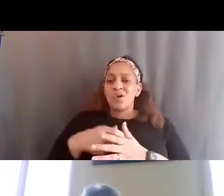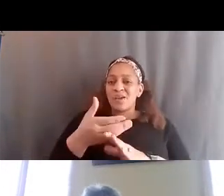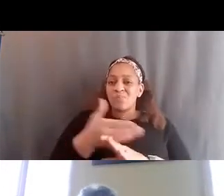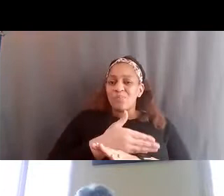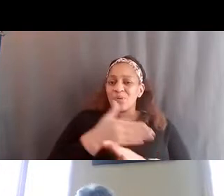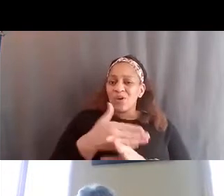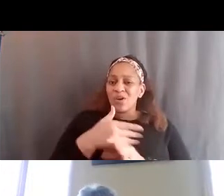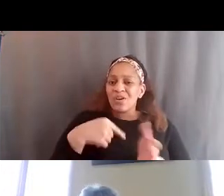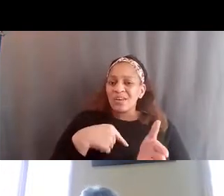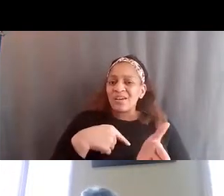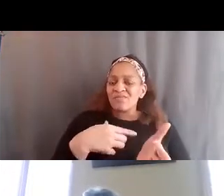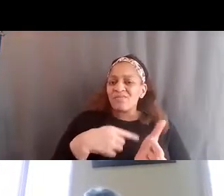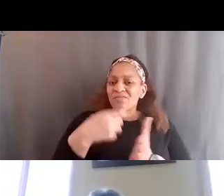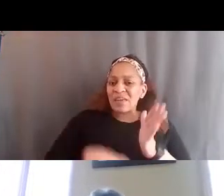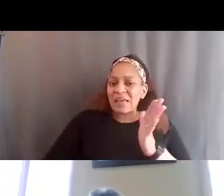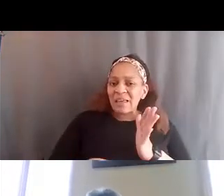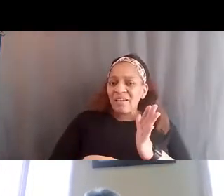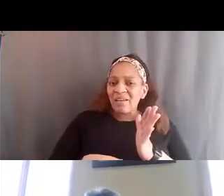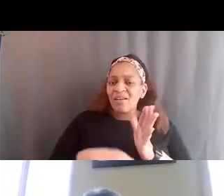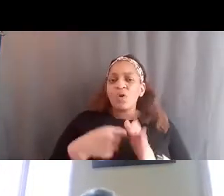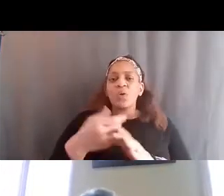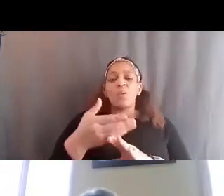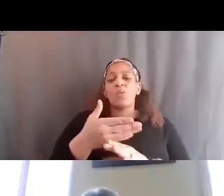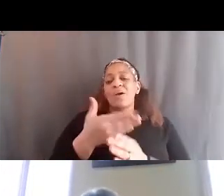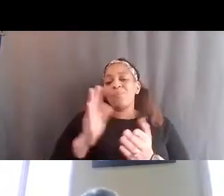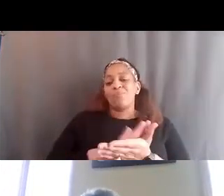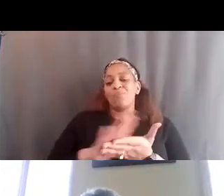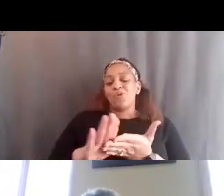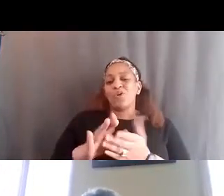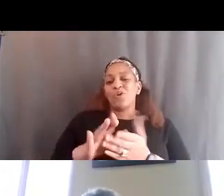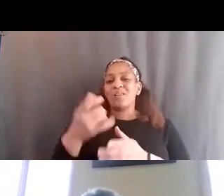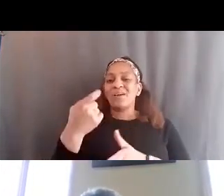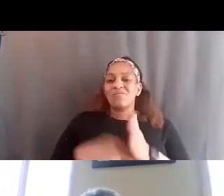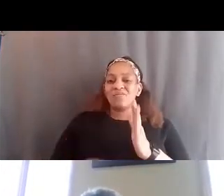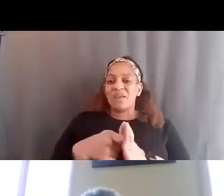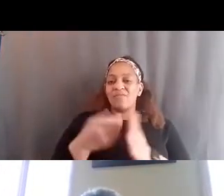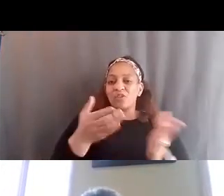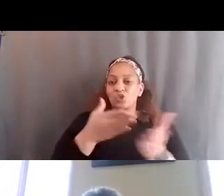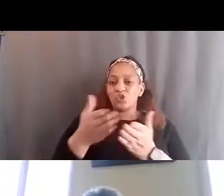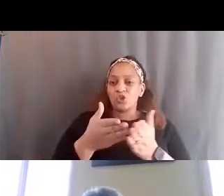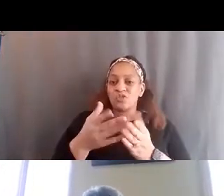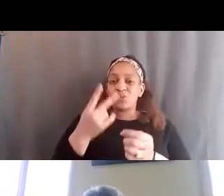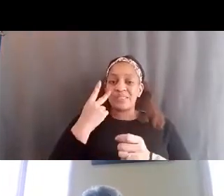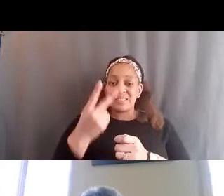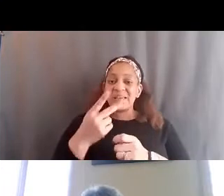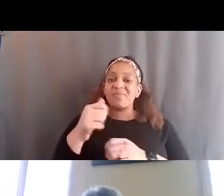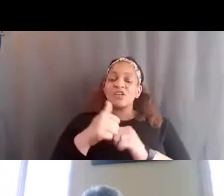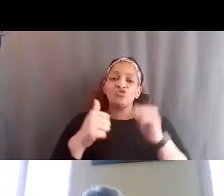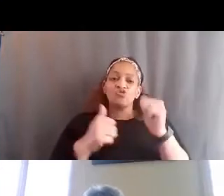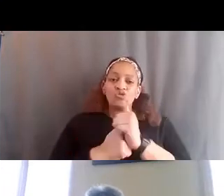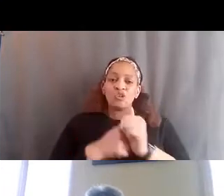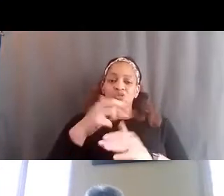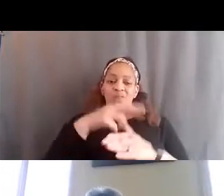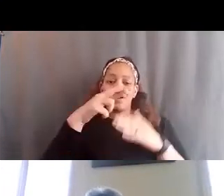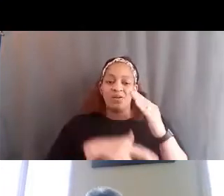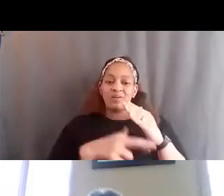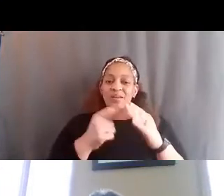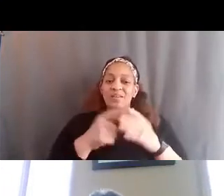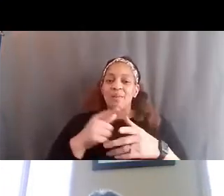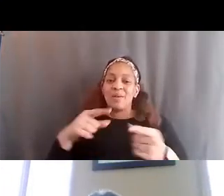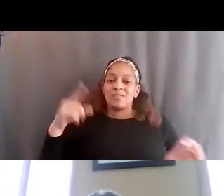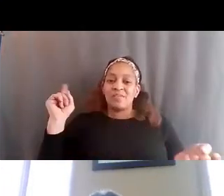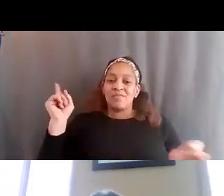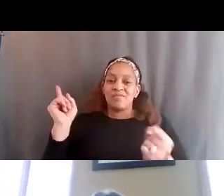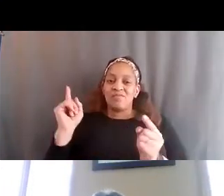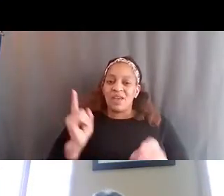we go to a pure outcome model, we've seen a tiered fee for service rate structure that incentivizes fading. Next